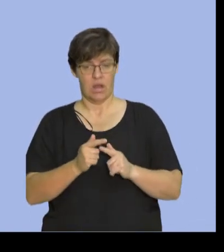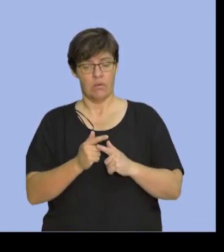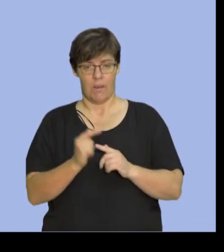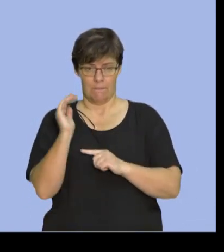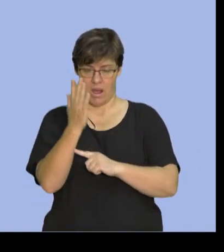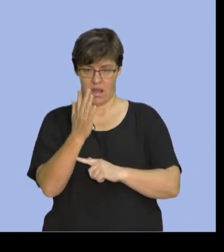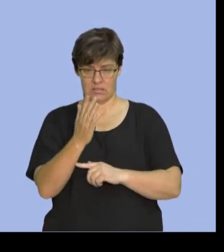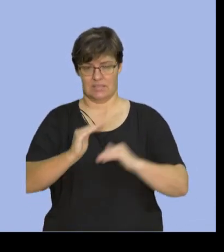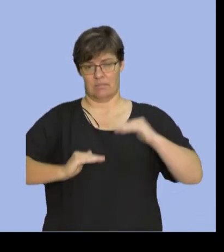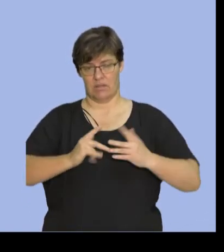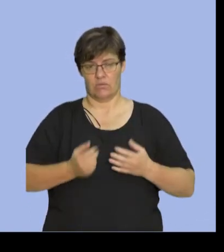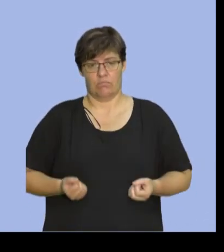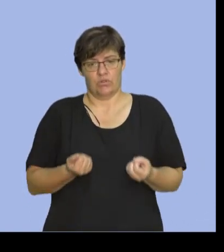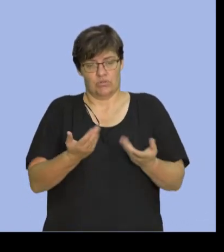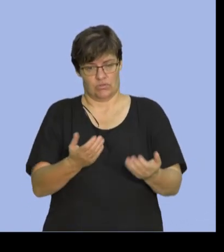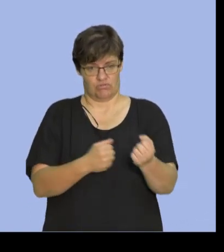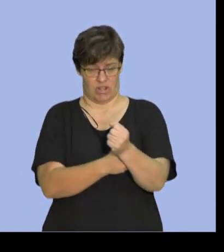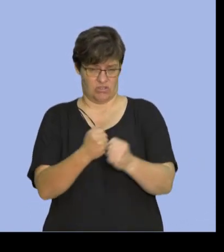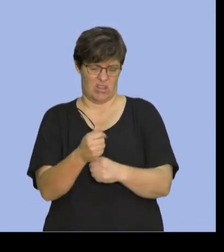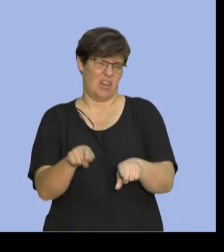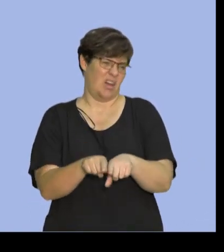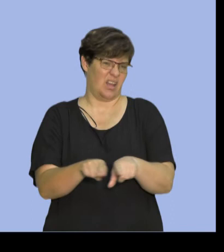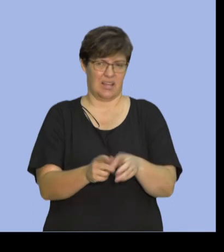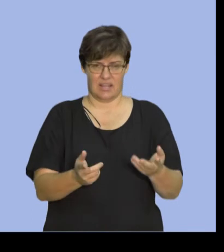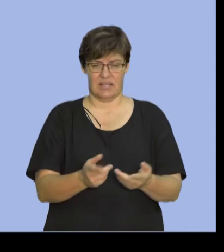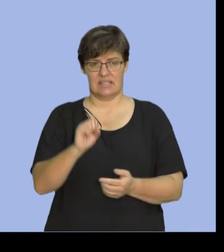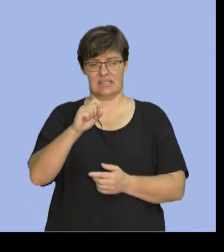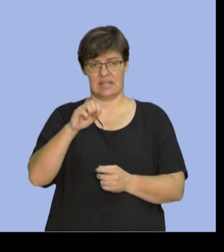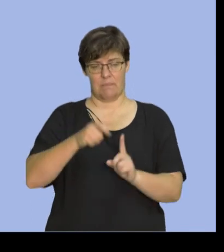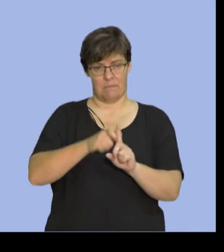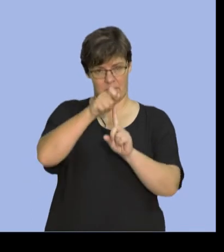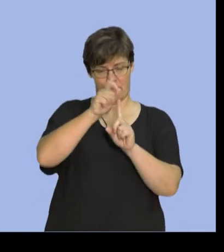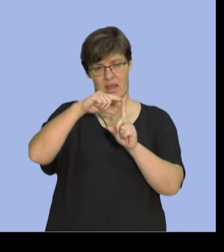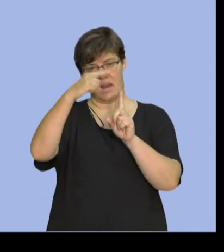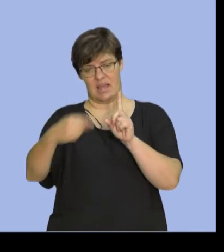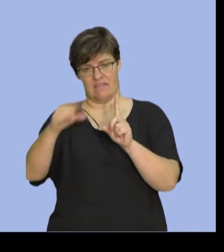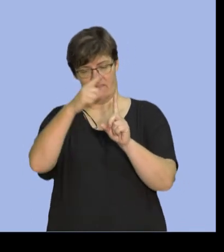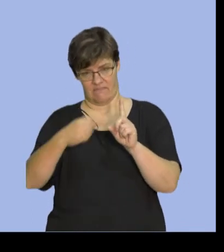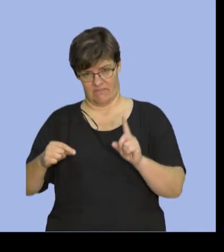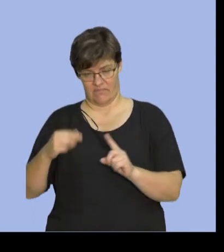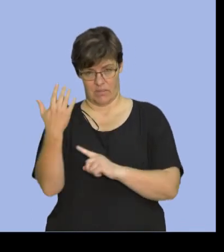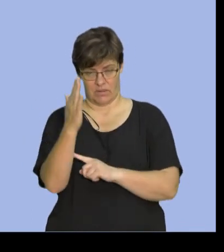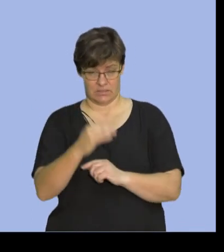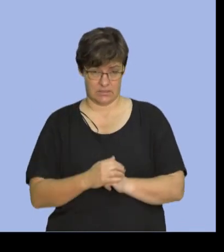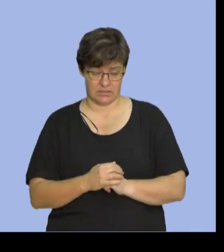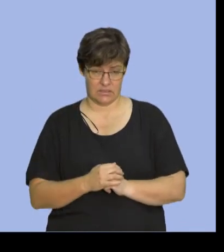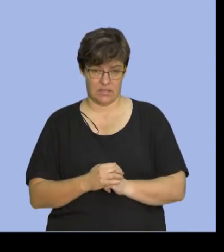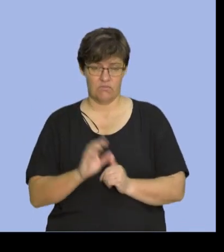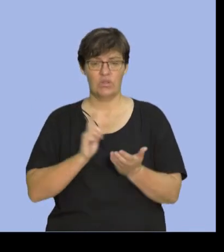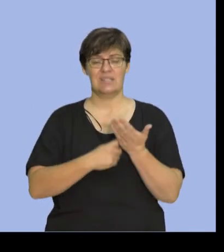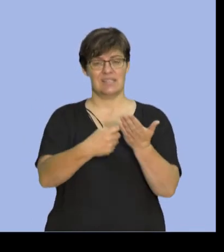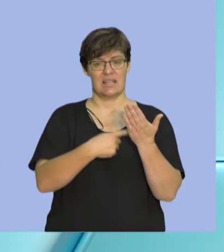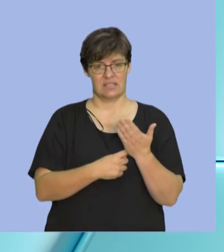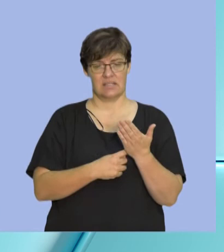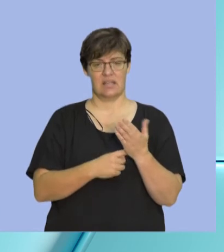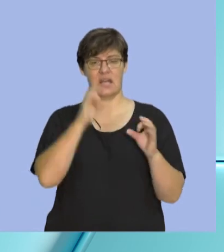produce some of its structures. For example, the stem and leaves of the plant. So when we discuss the structure of a